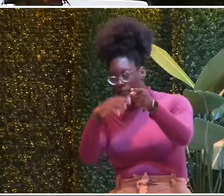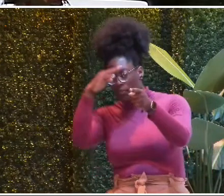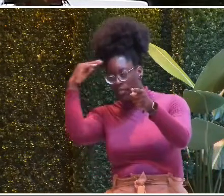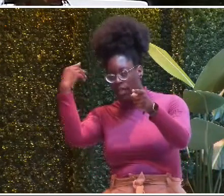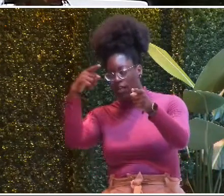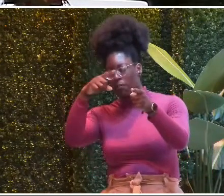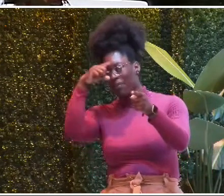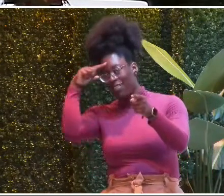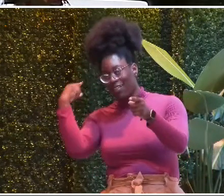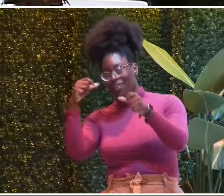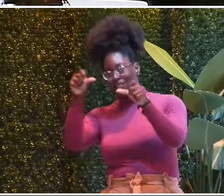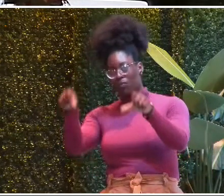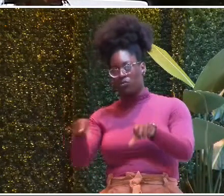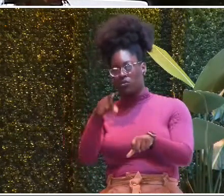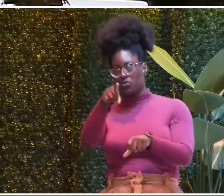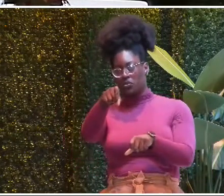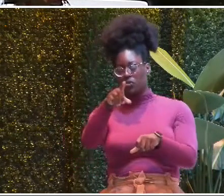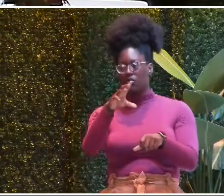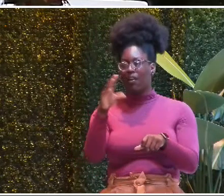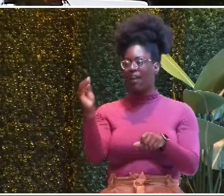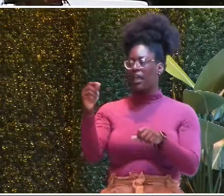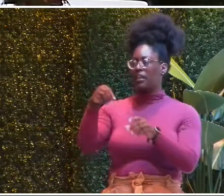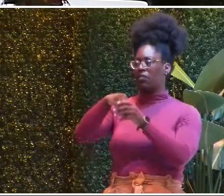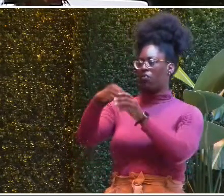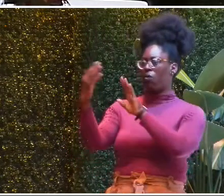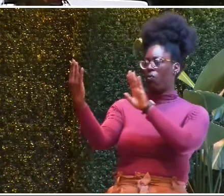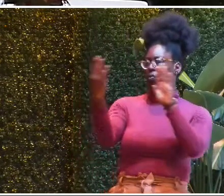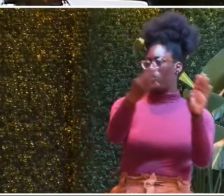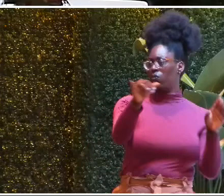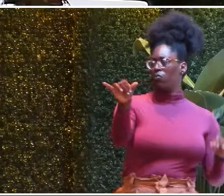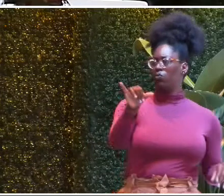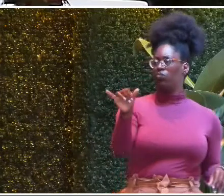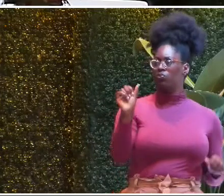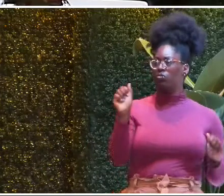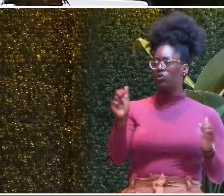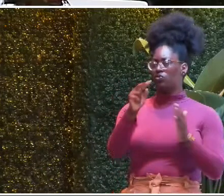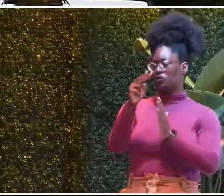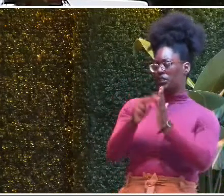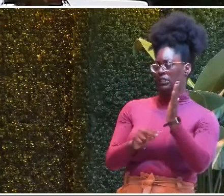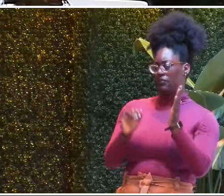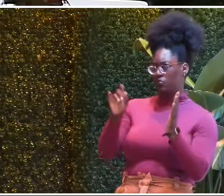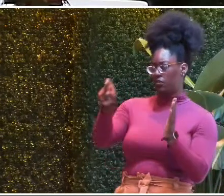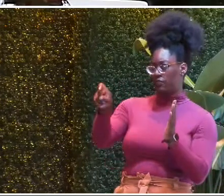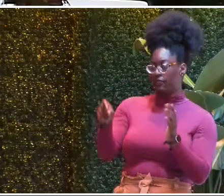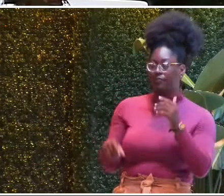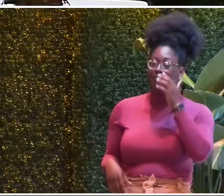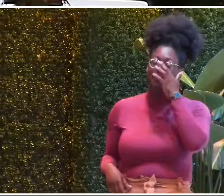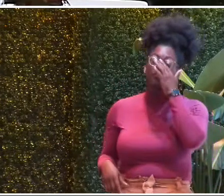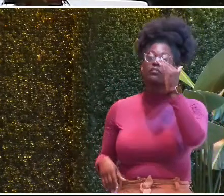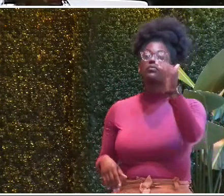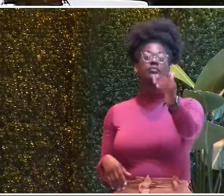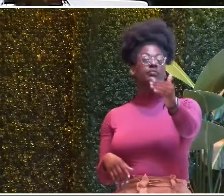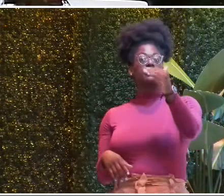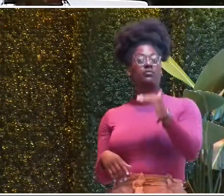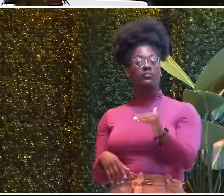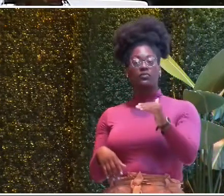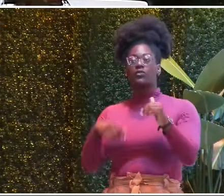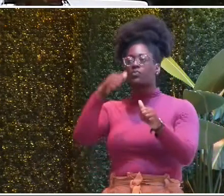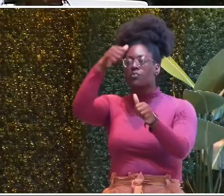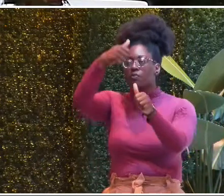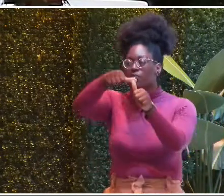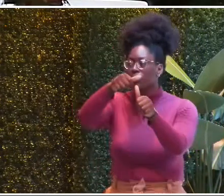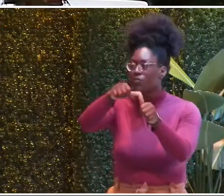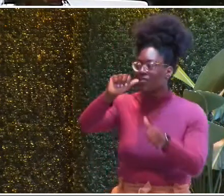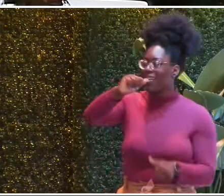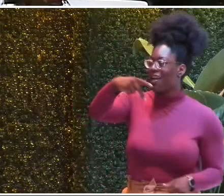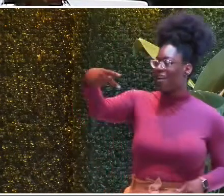have not already done so, be sure to download the Hoover app. That's where you can get all your information,